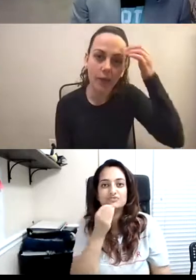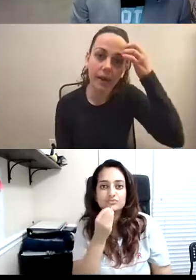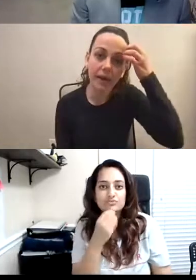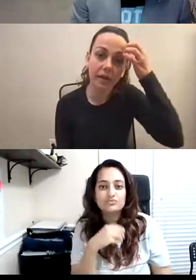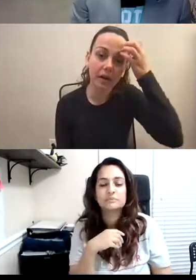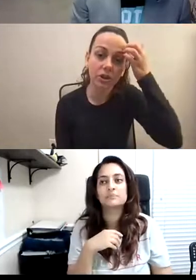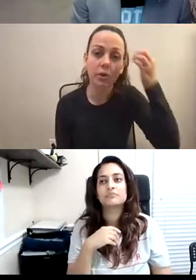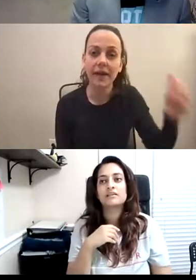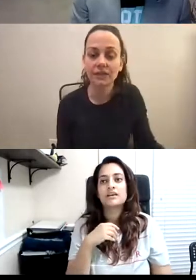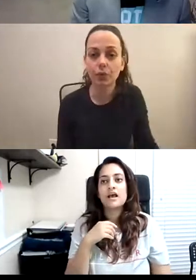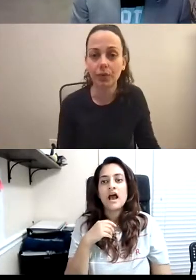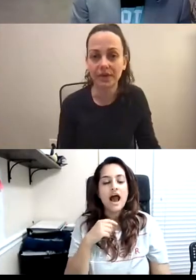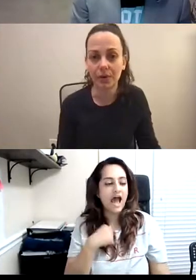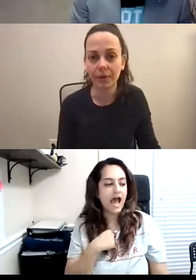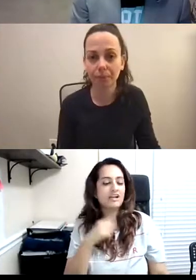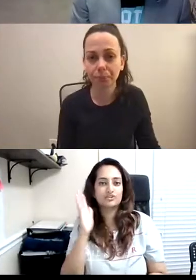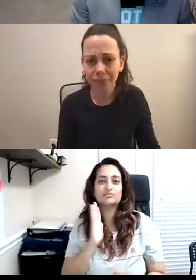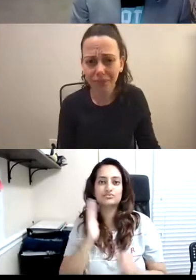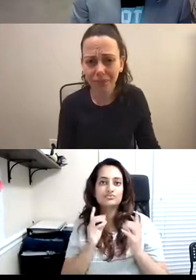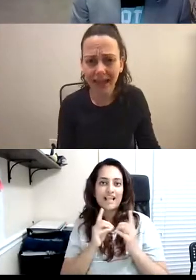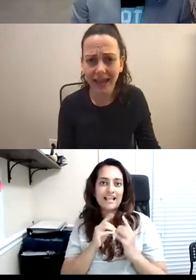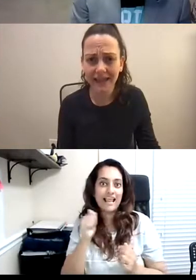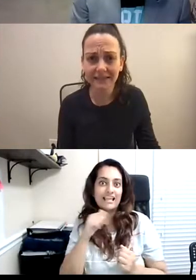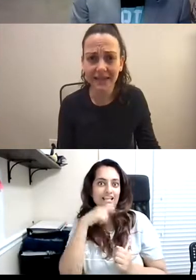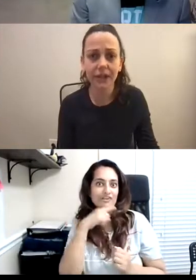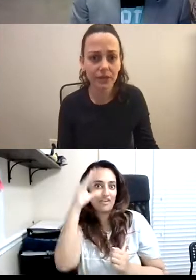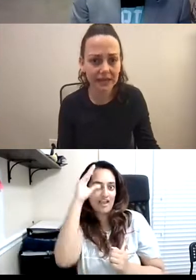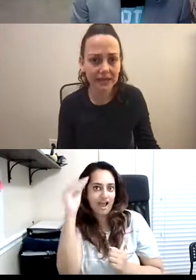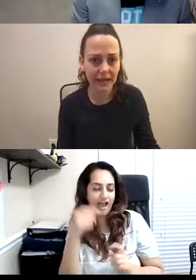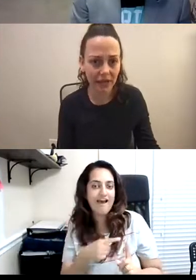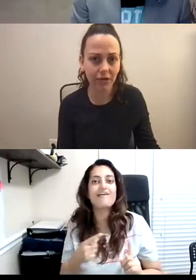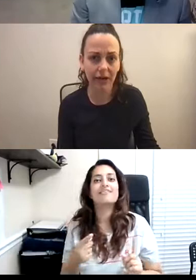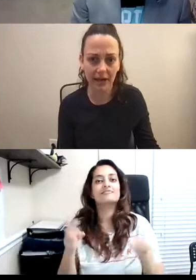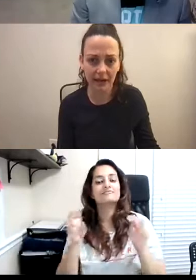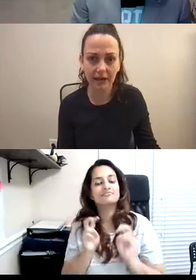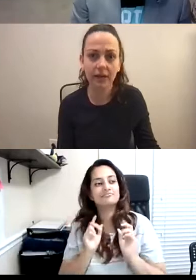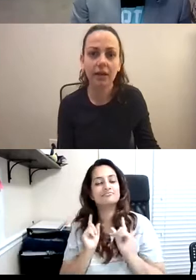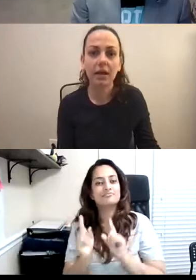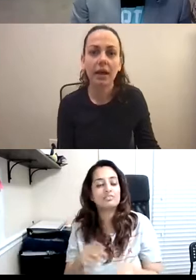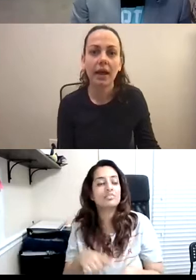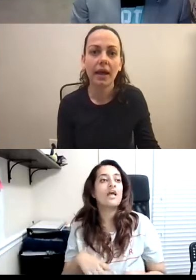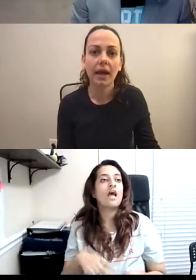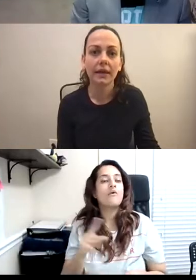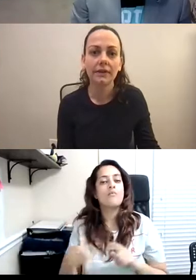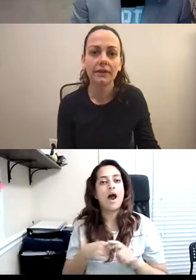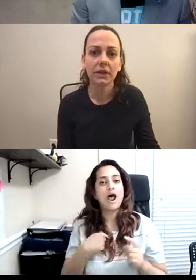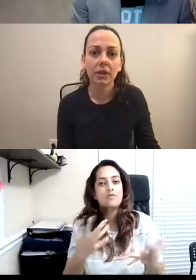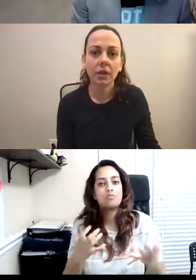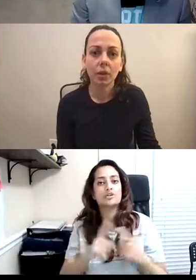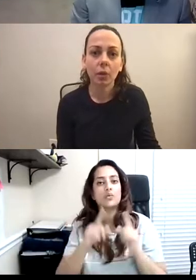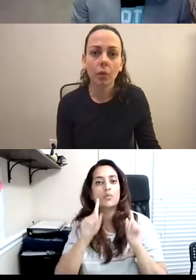day I went to a fast food restaurant and I used to date a hearing guy.